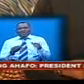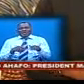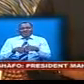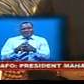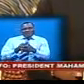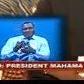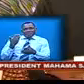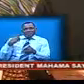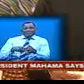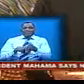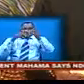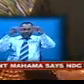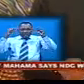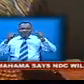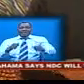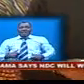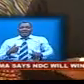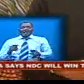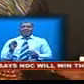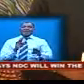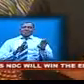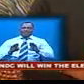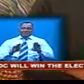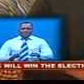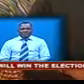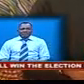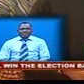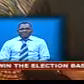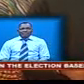calm disposition of Alhaji Aliu